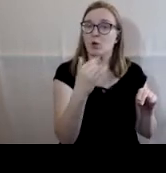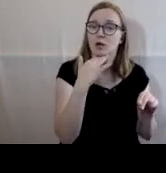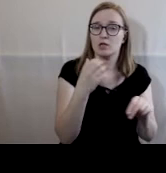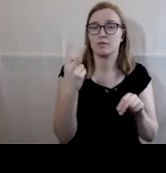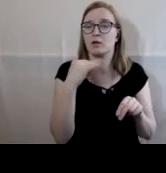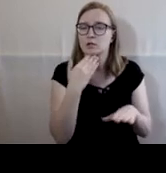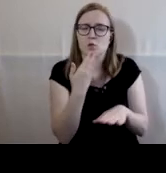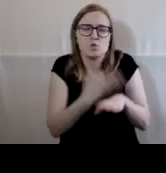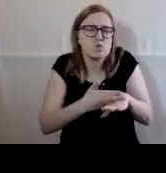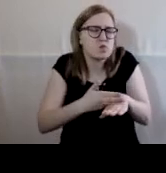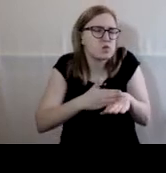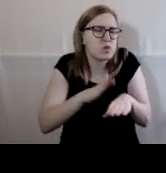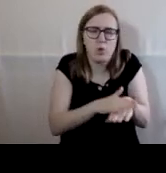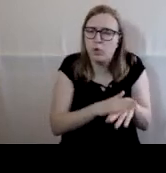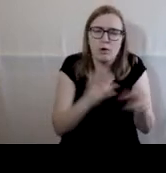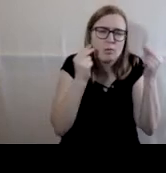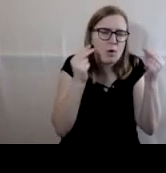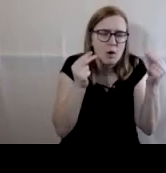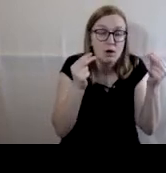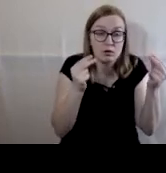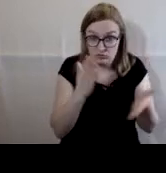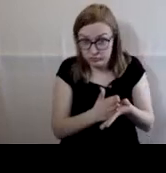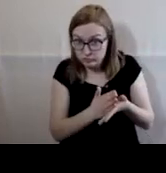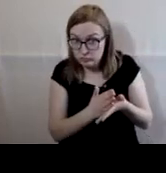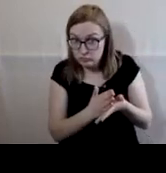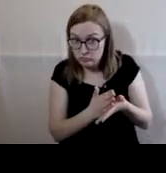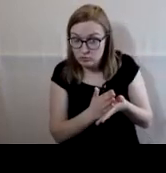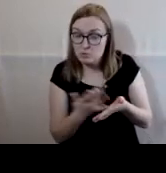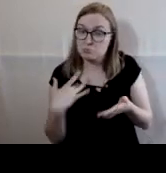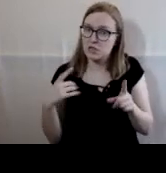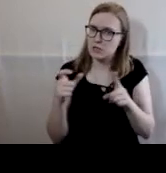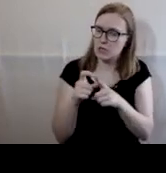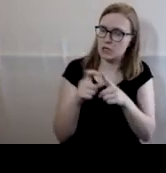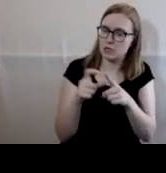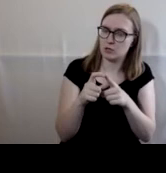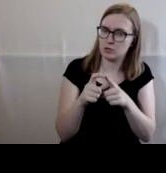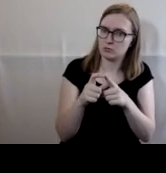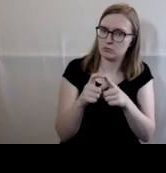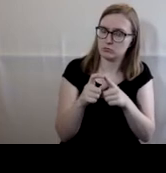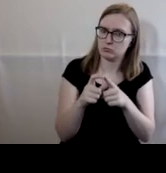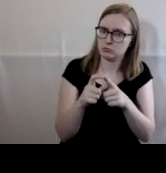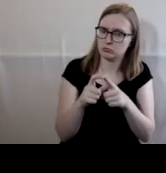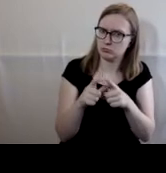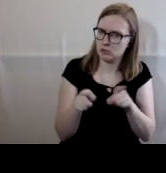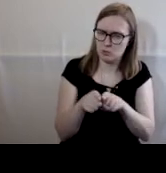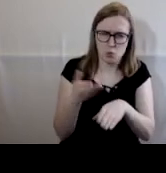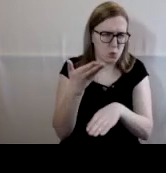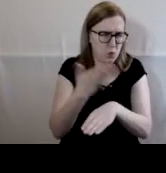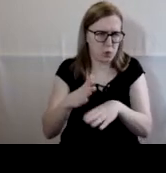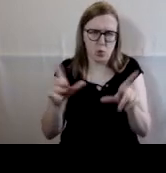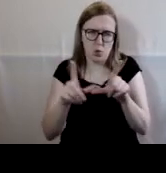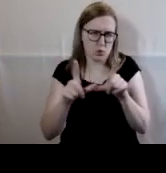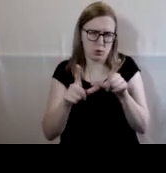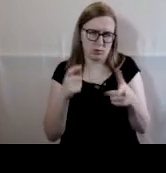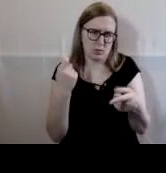12 because the subjects really are pitched too high? When I say pitched,